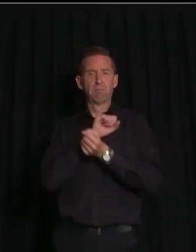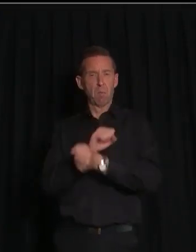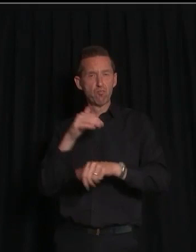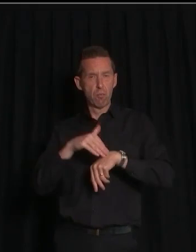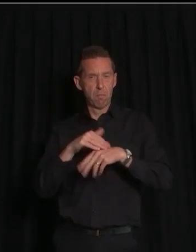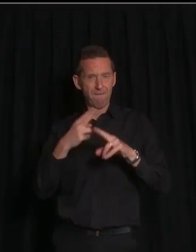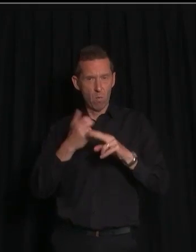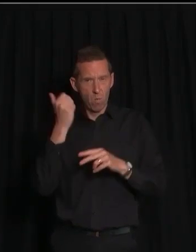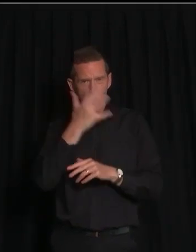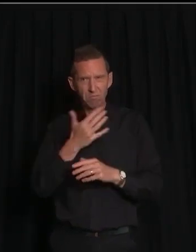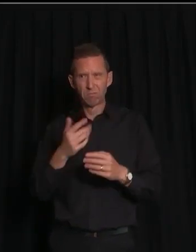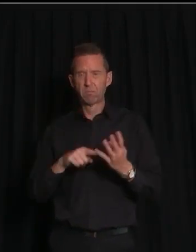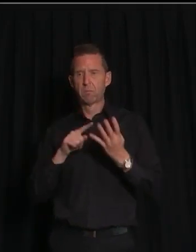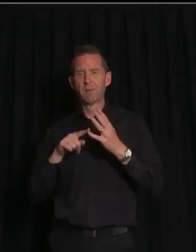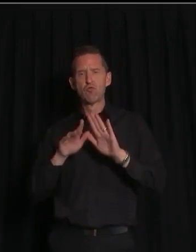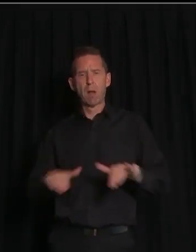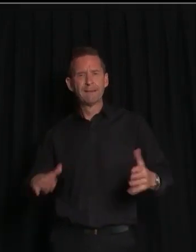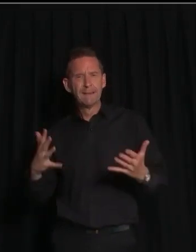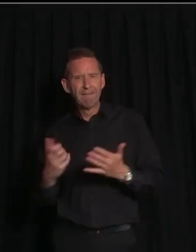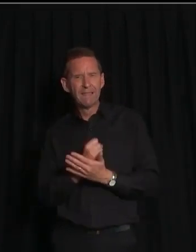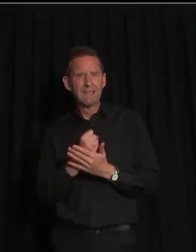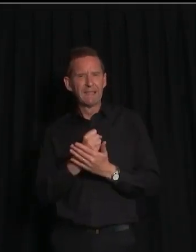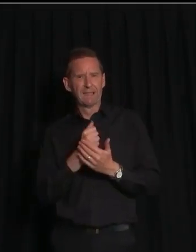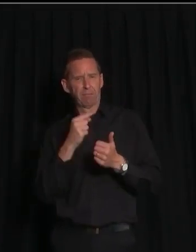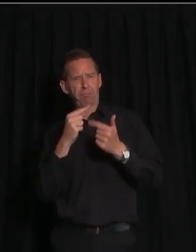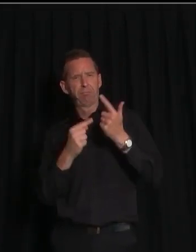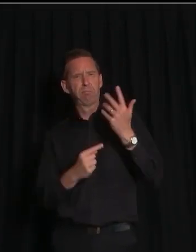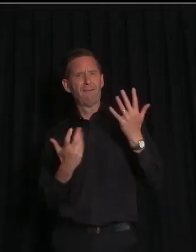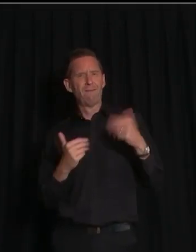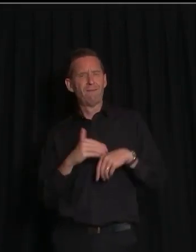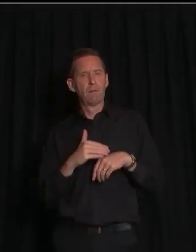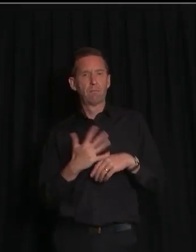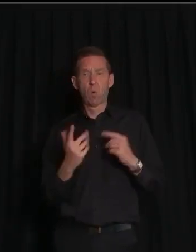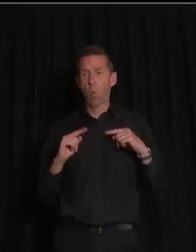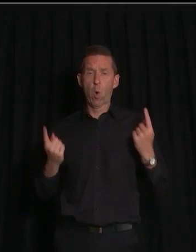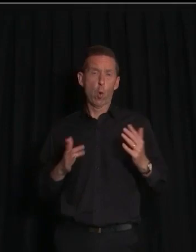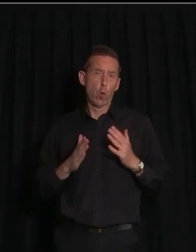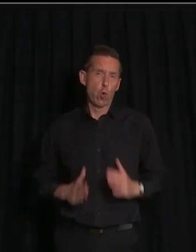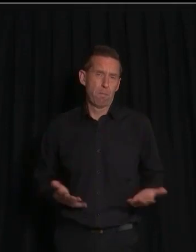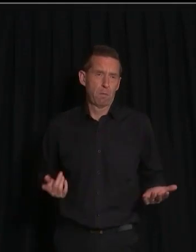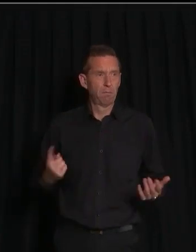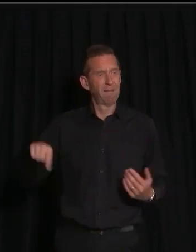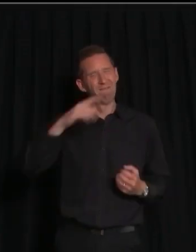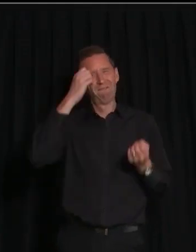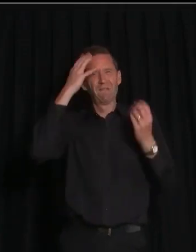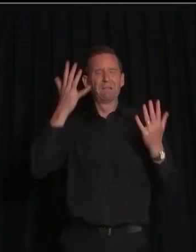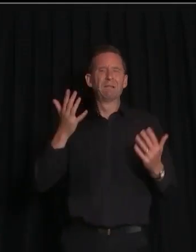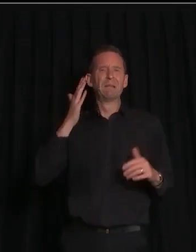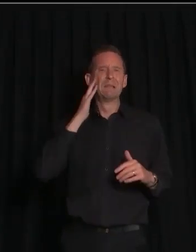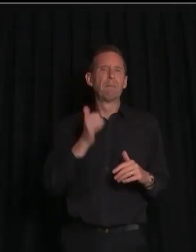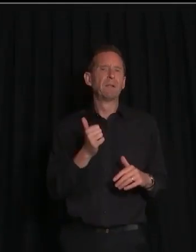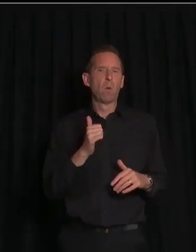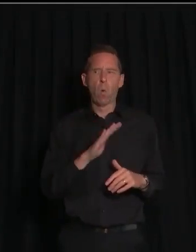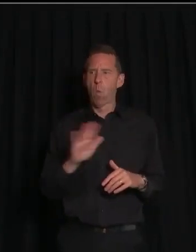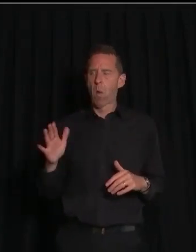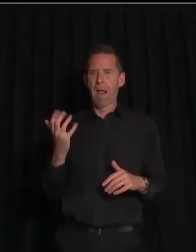incarceration, child safety, like everything. We're all people, and I think that's like what people forget is that doesn't matter. Like we all have